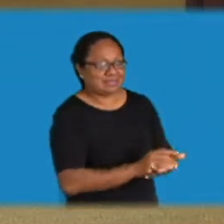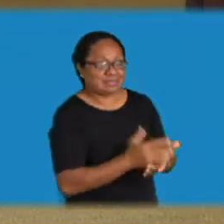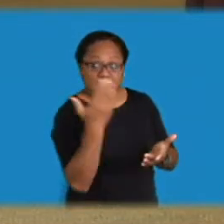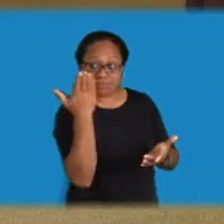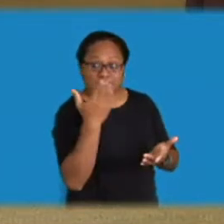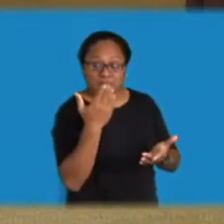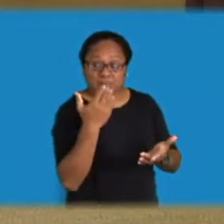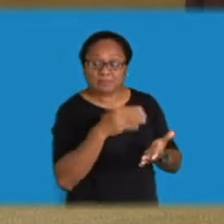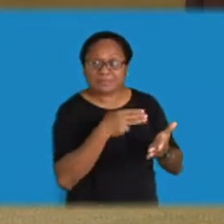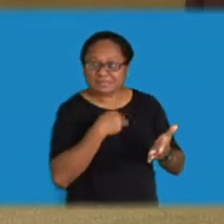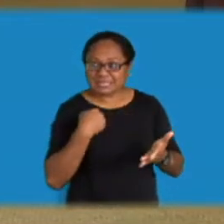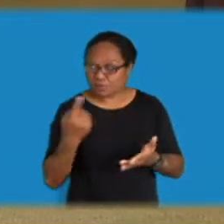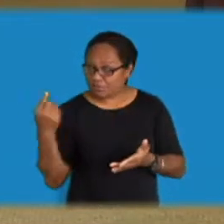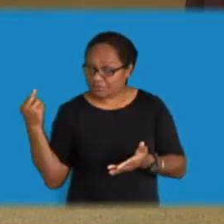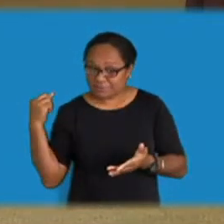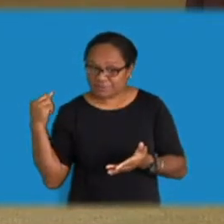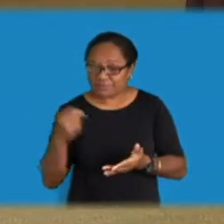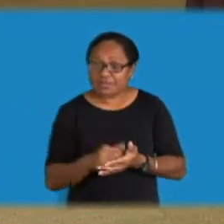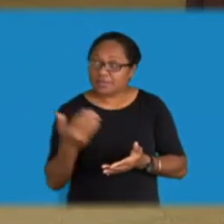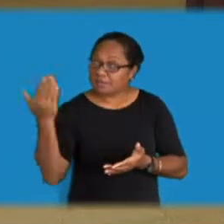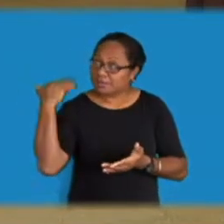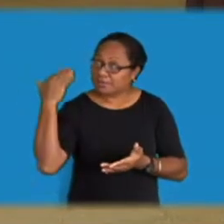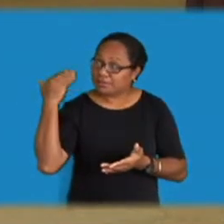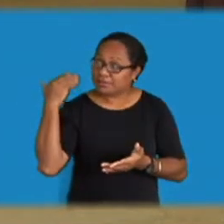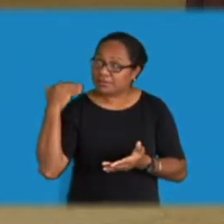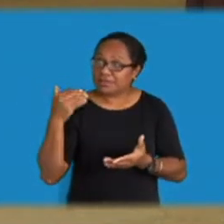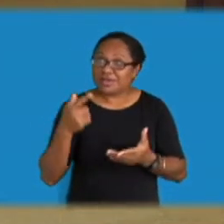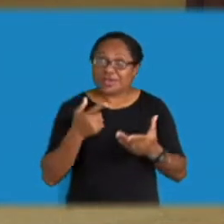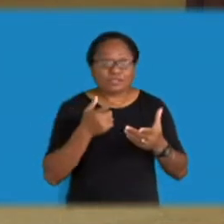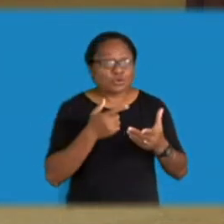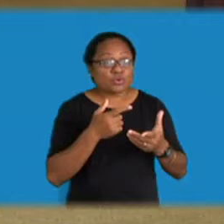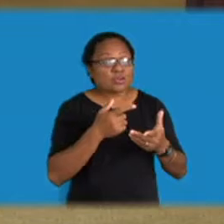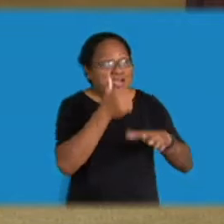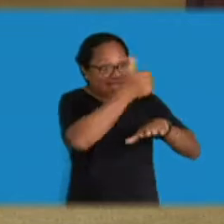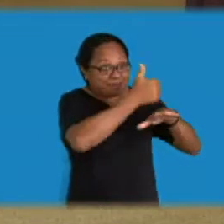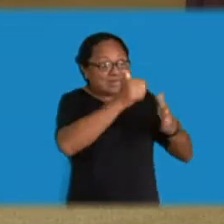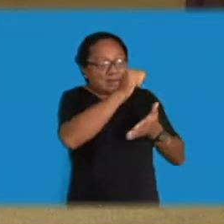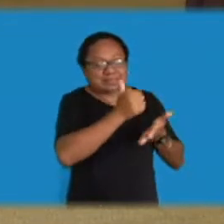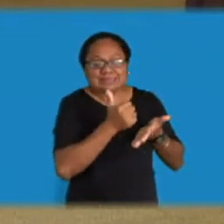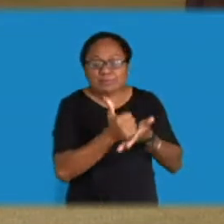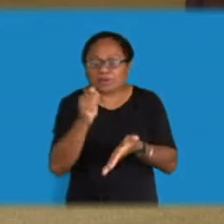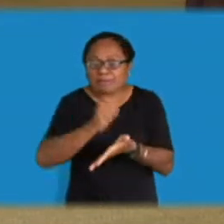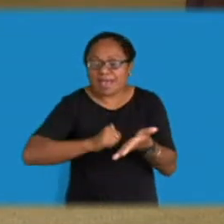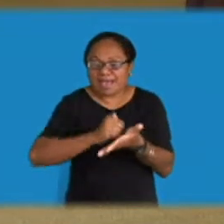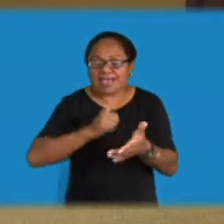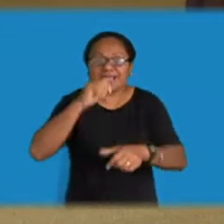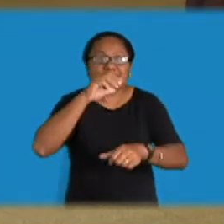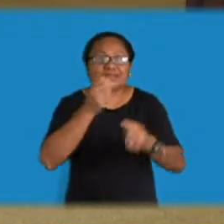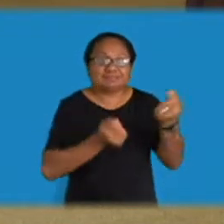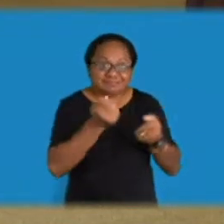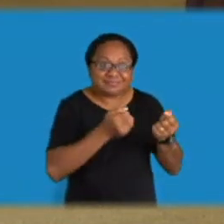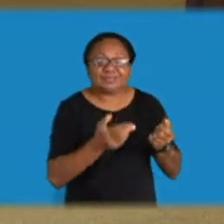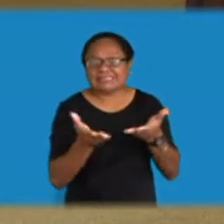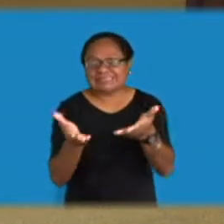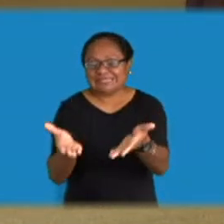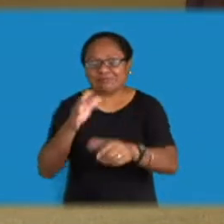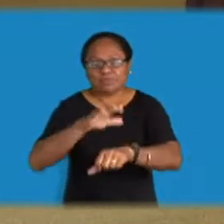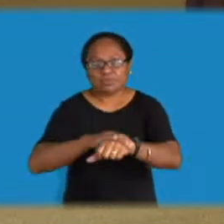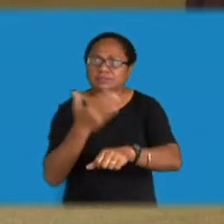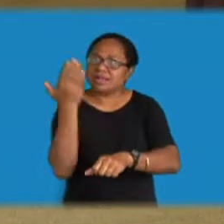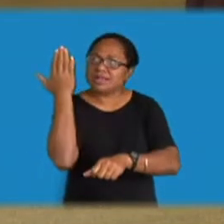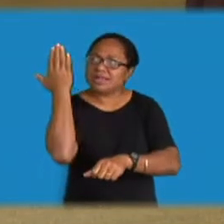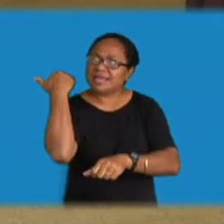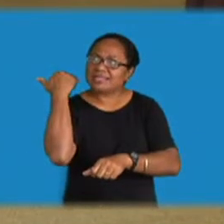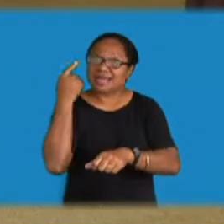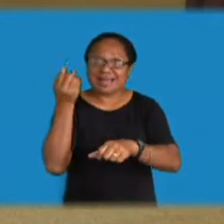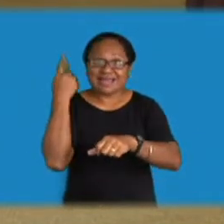have been given a number of vehicles, and that's a great help. I've just been touring the West last